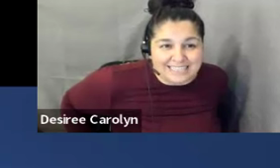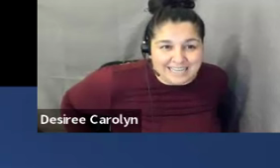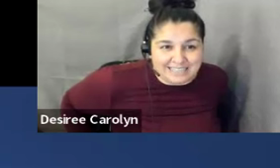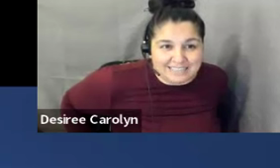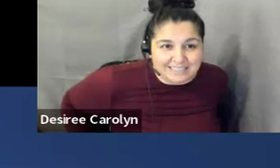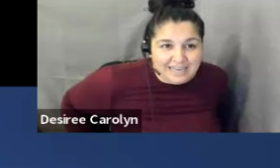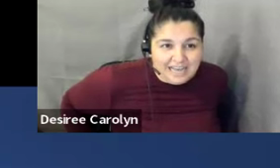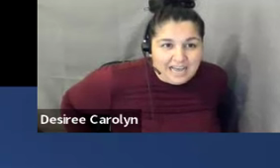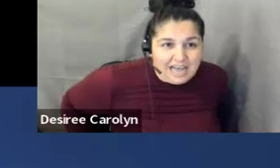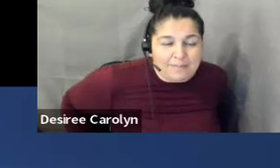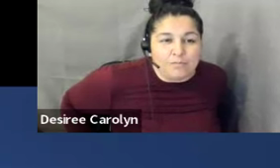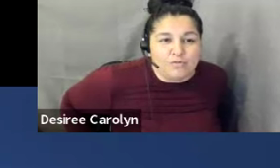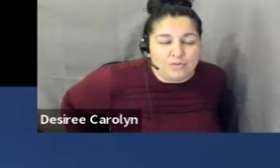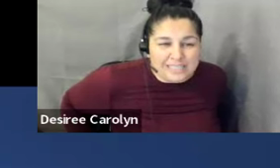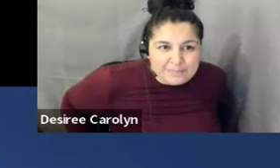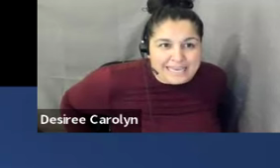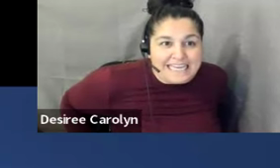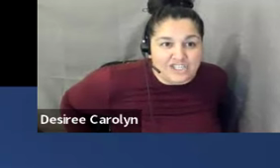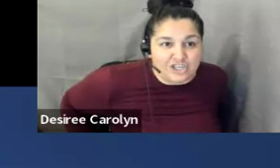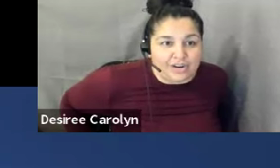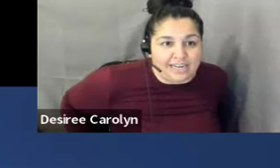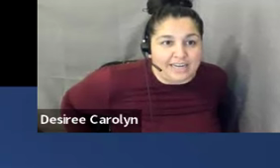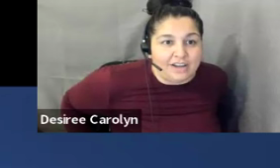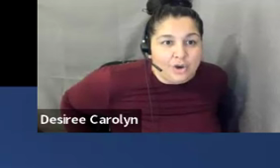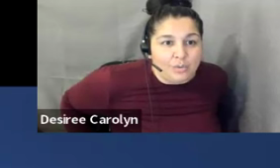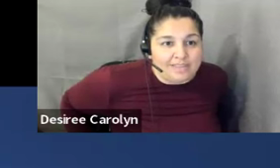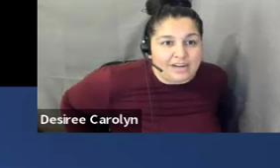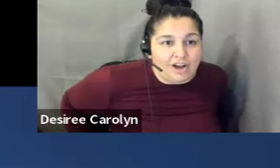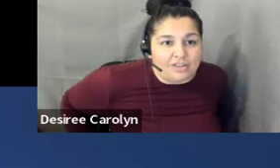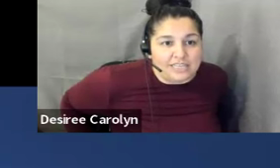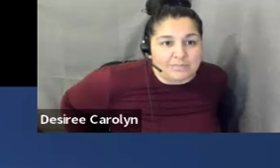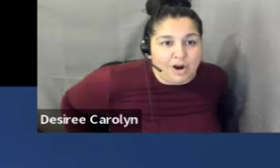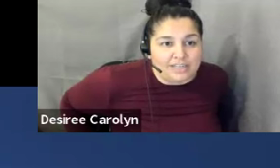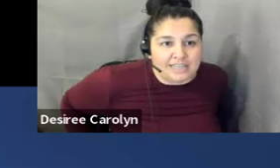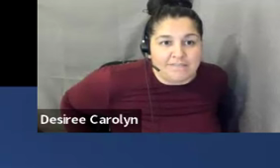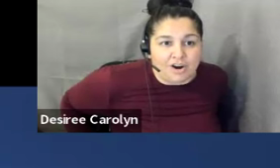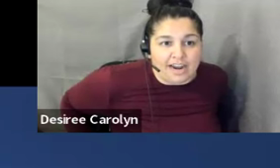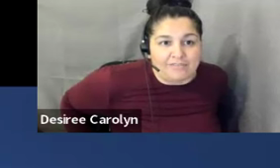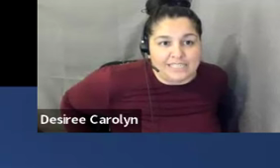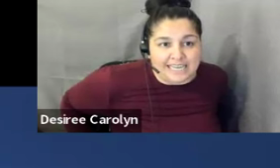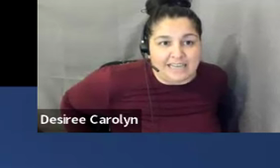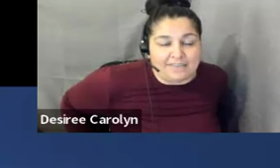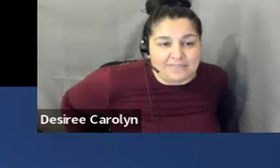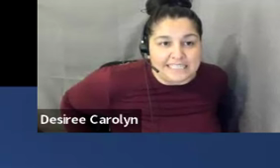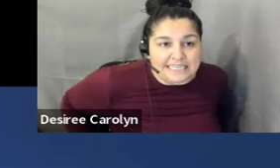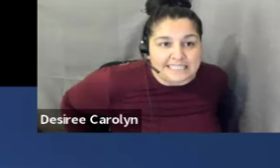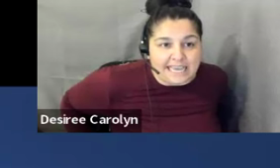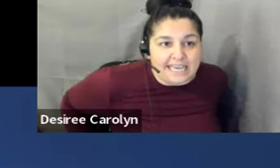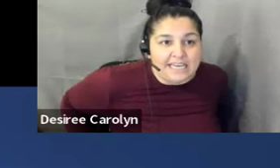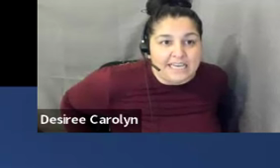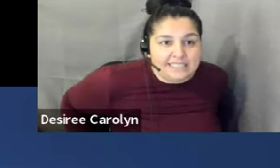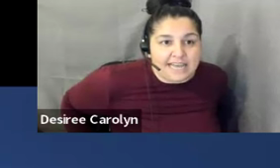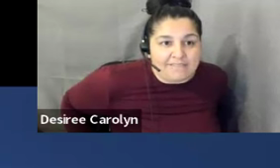communication access really be integrated within all these parts of our everyday life in